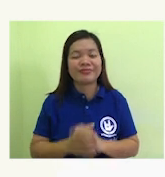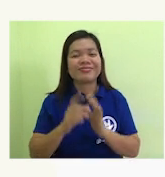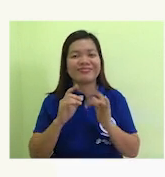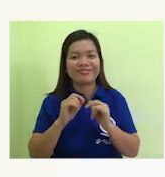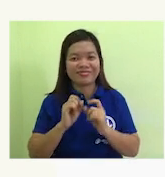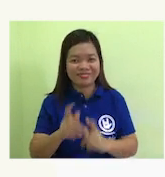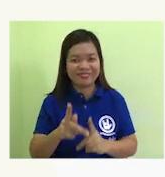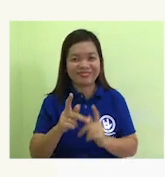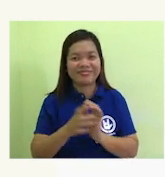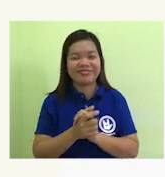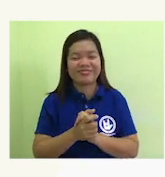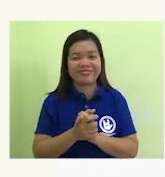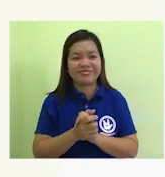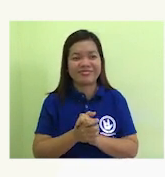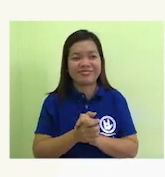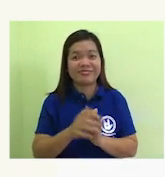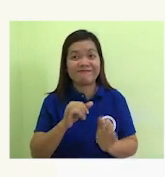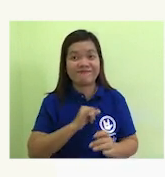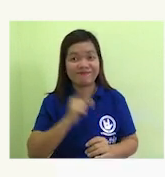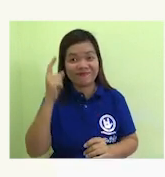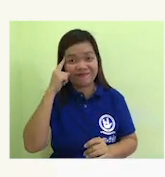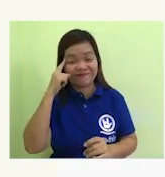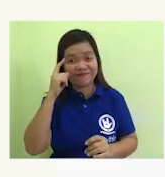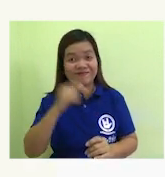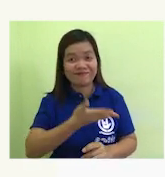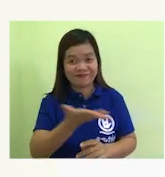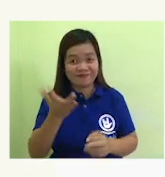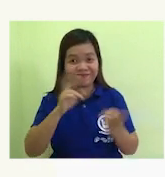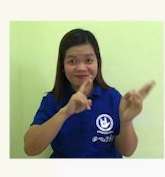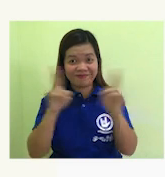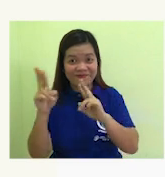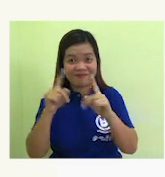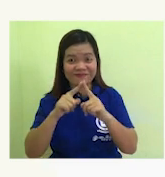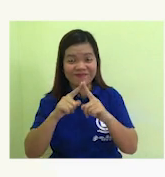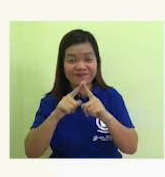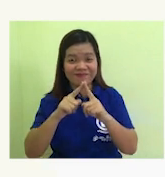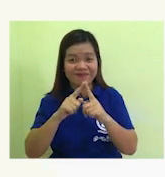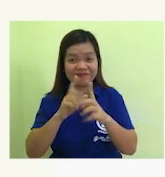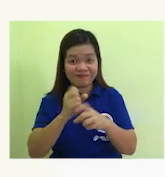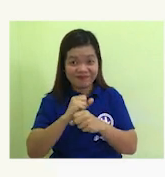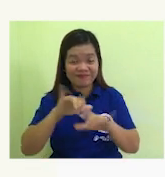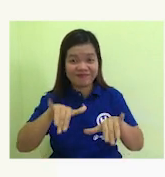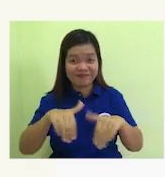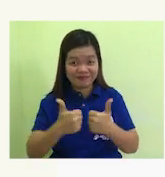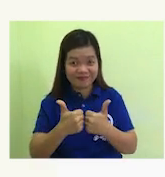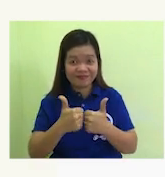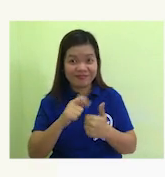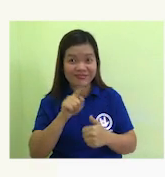All right, I think you are now ready to take a challenge.